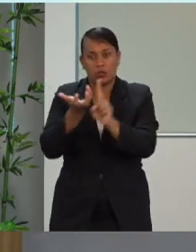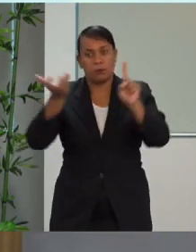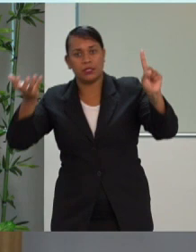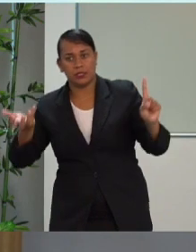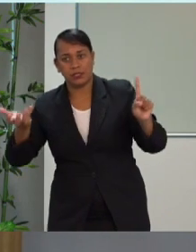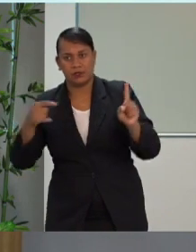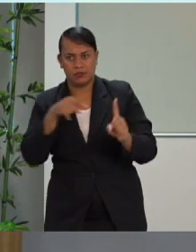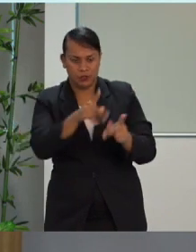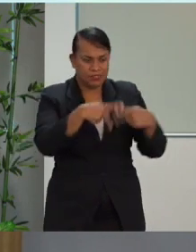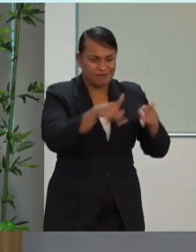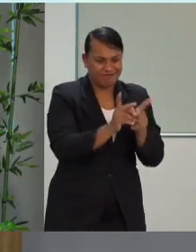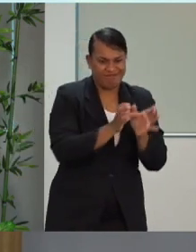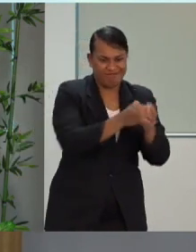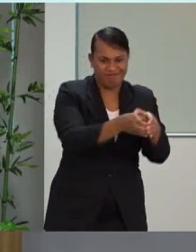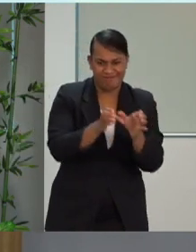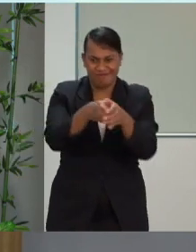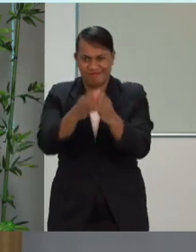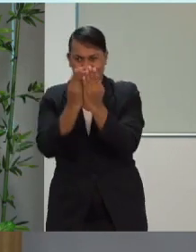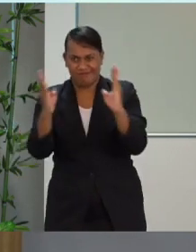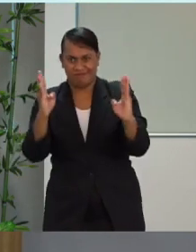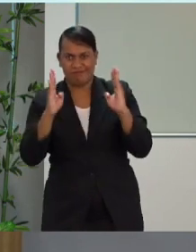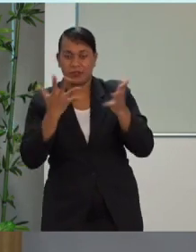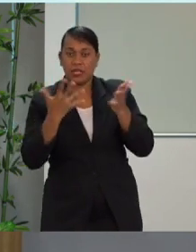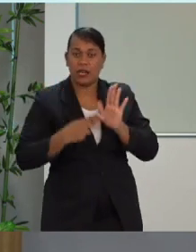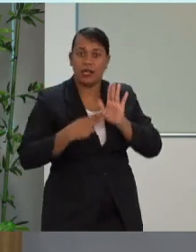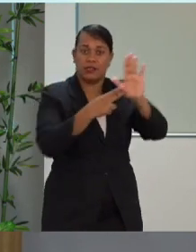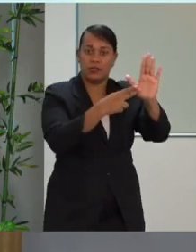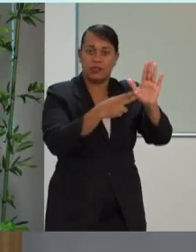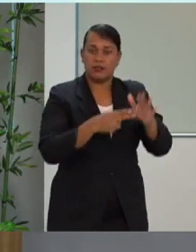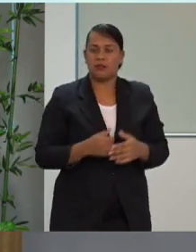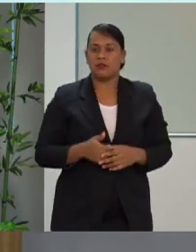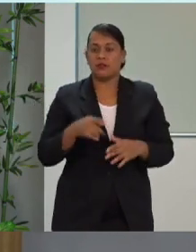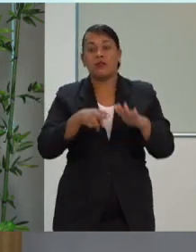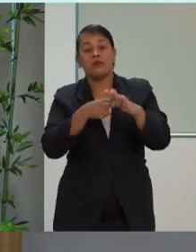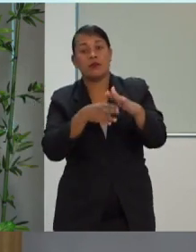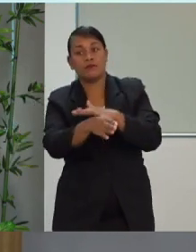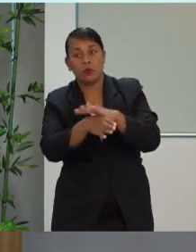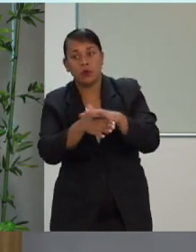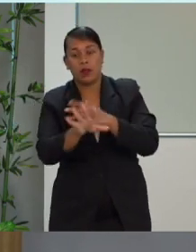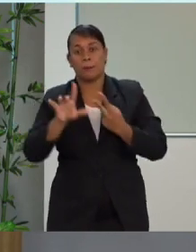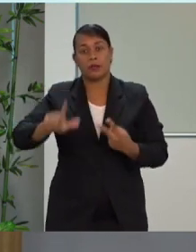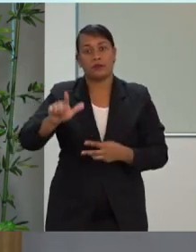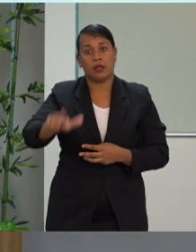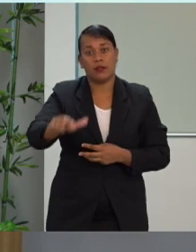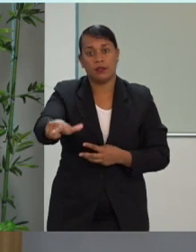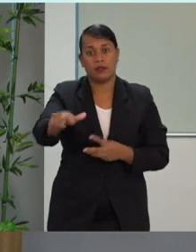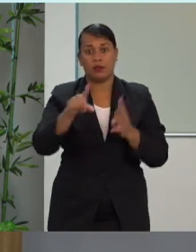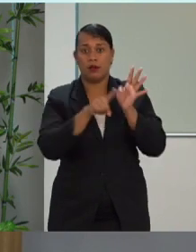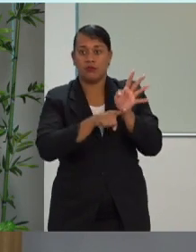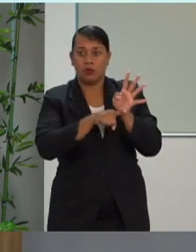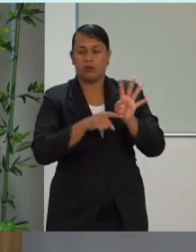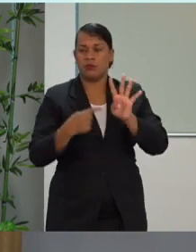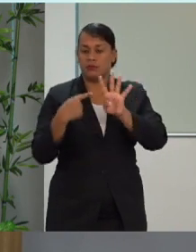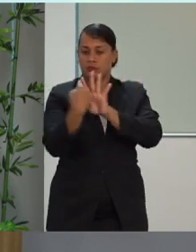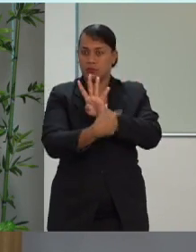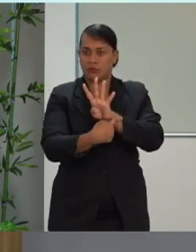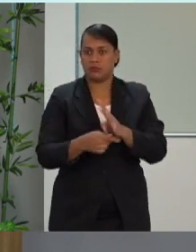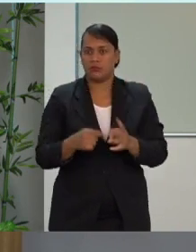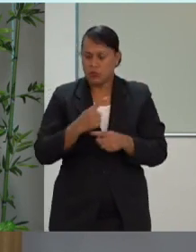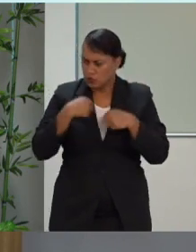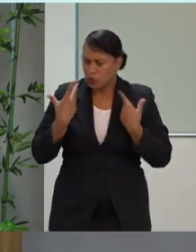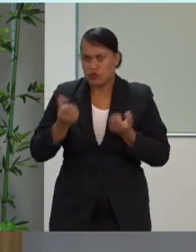in Lautoka, Nandi, Nabua, and Lambasa. And we have also completed